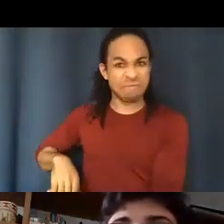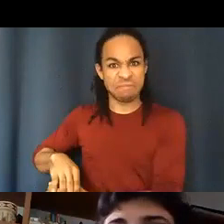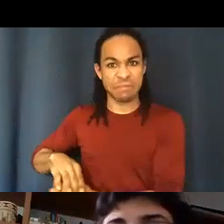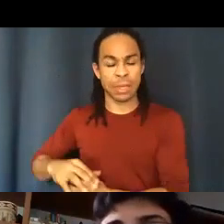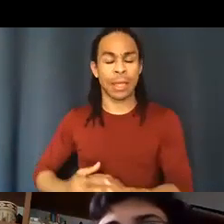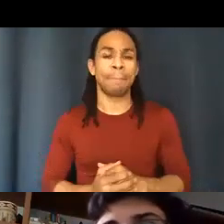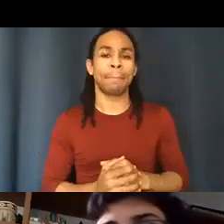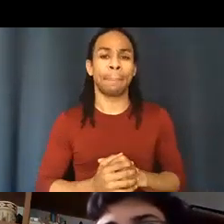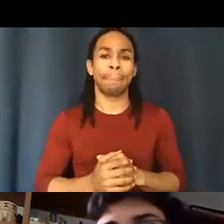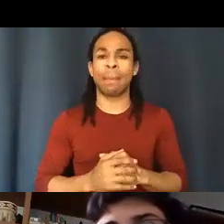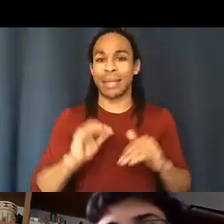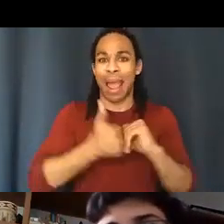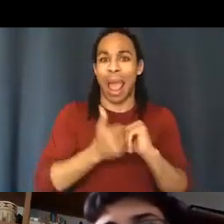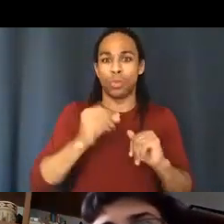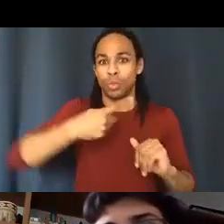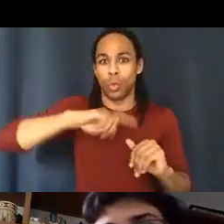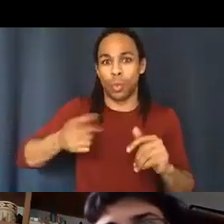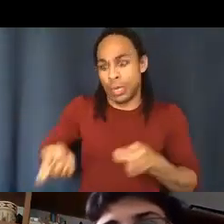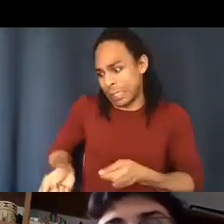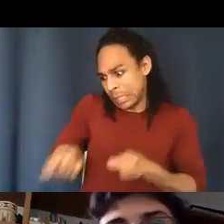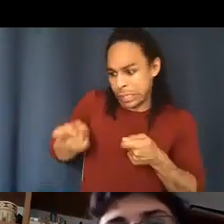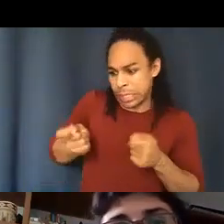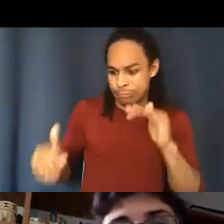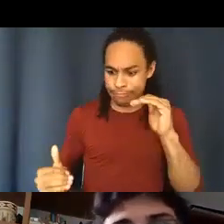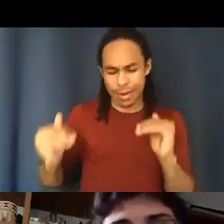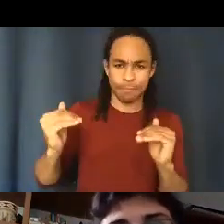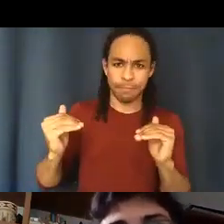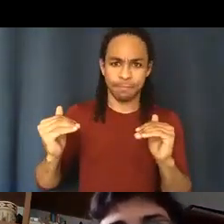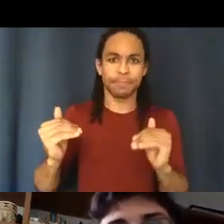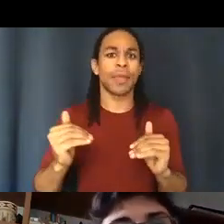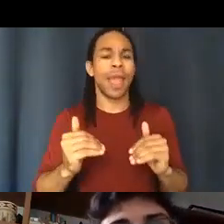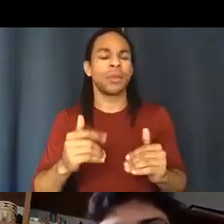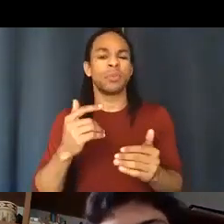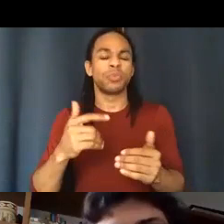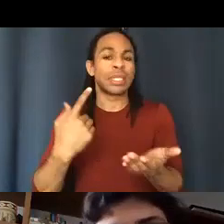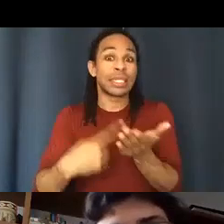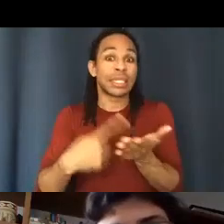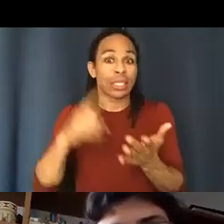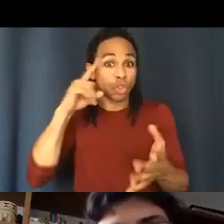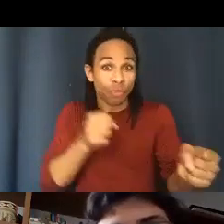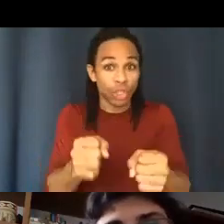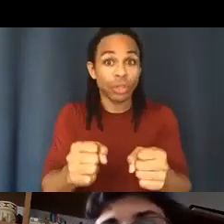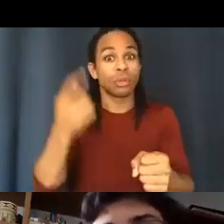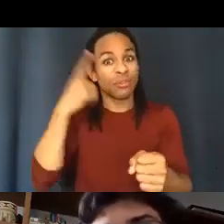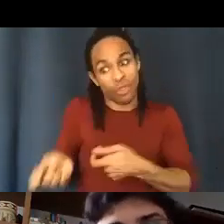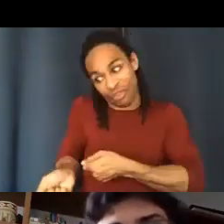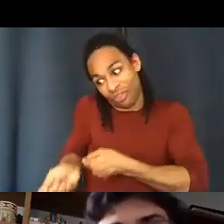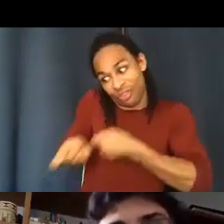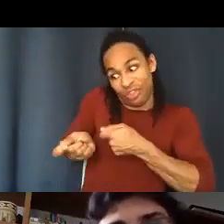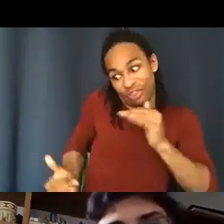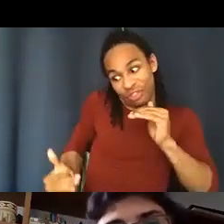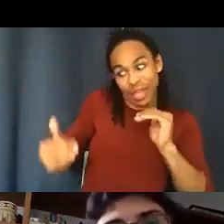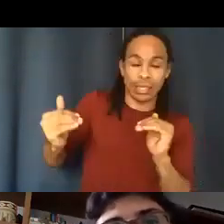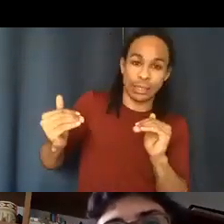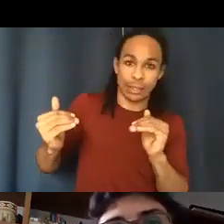the best strategies for containing the pandemic. So we have this note, for instance,